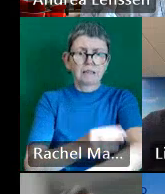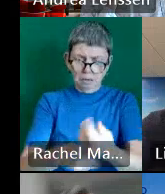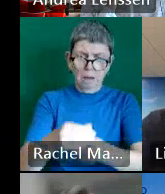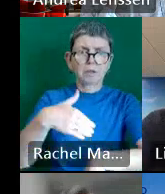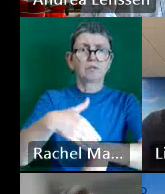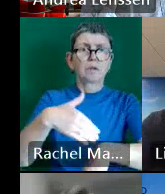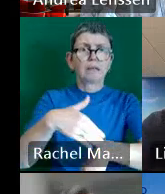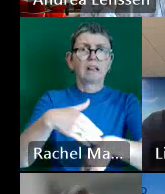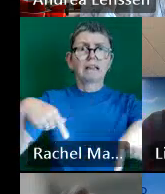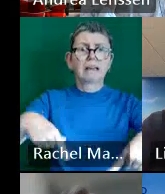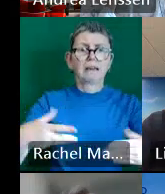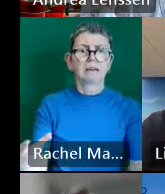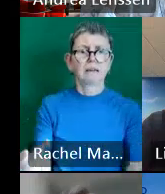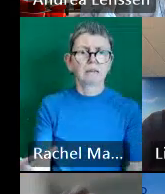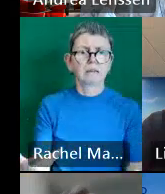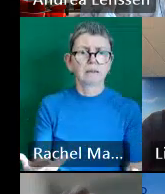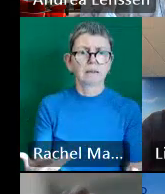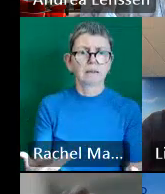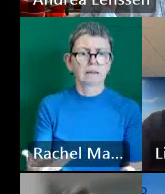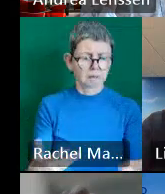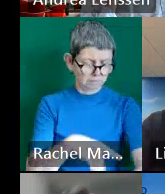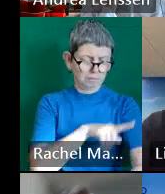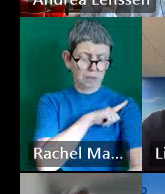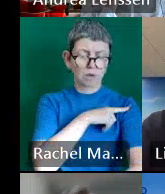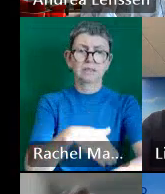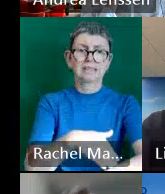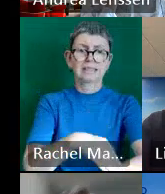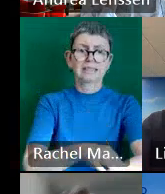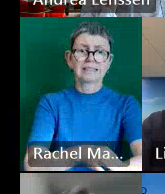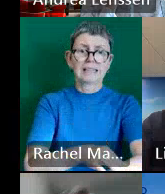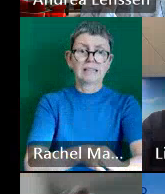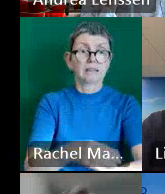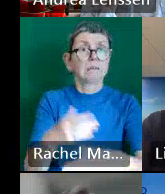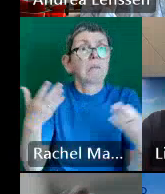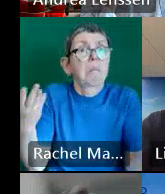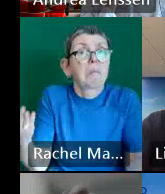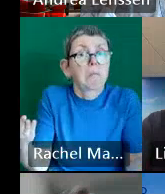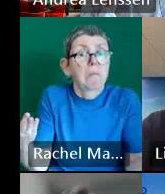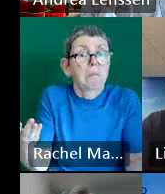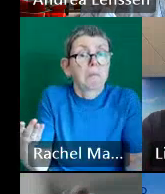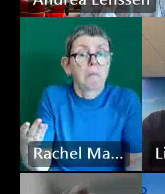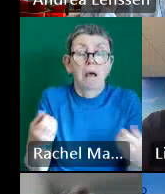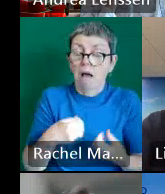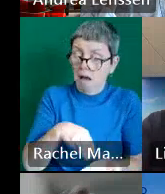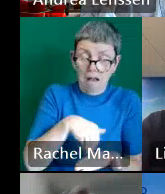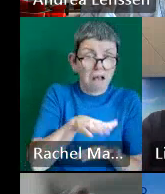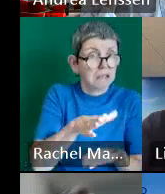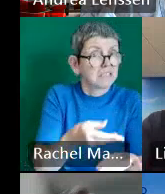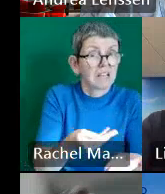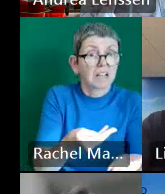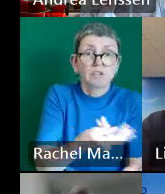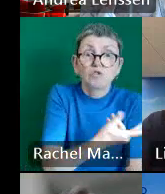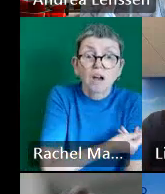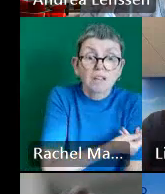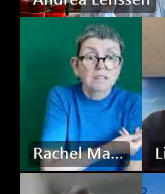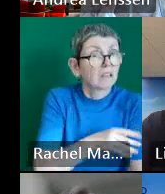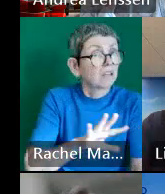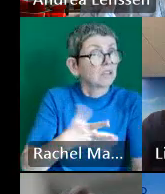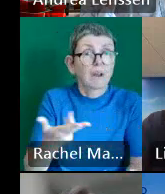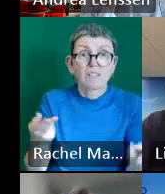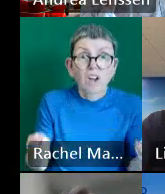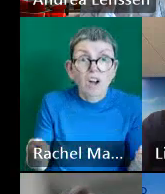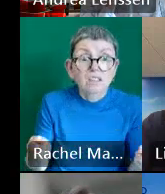I become a target because of my skin. I can't see anything else. I don't sell drugs. I don't walk around with guns.